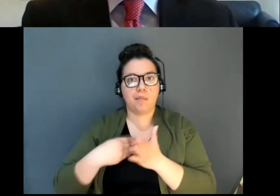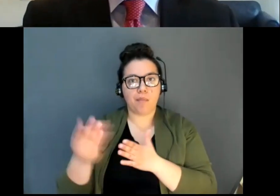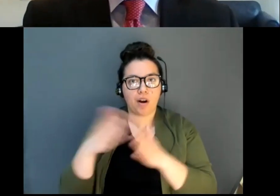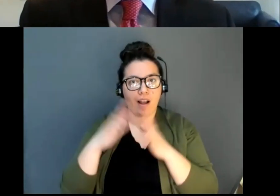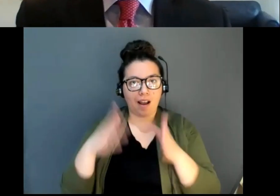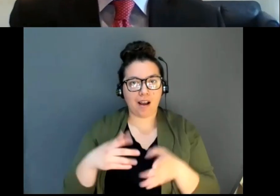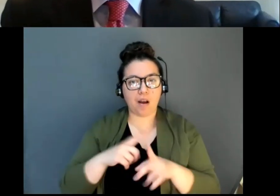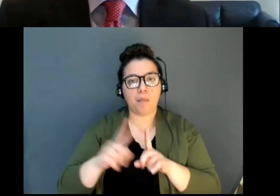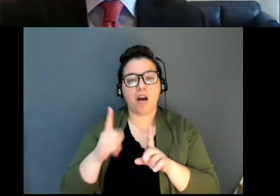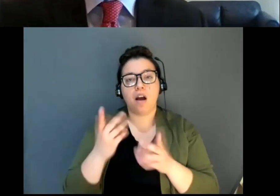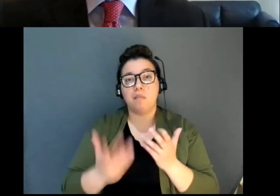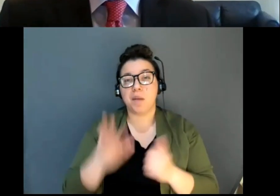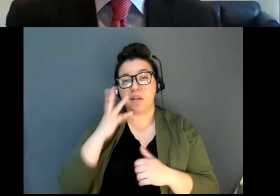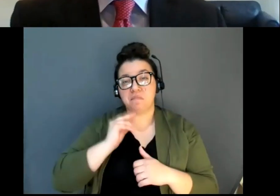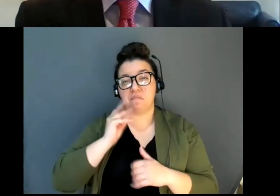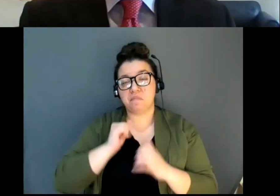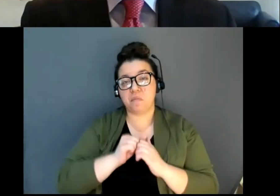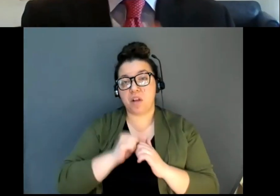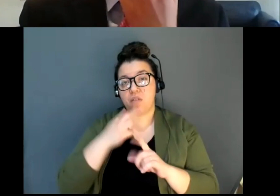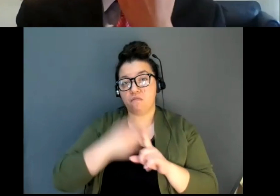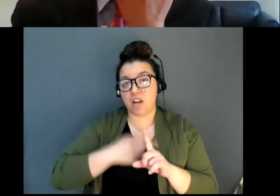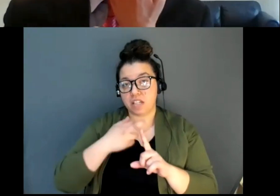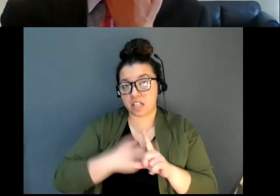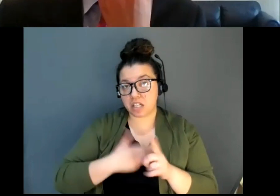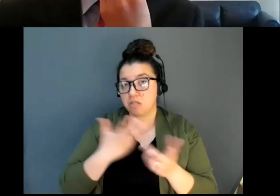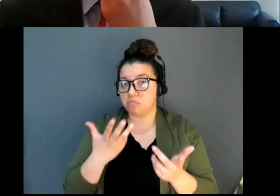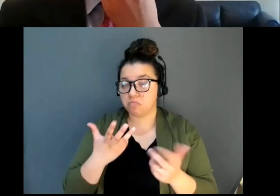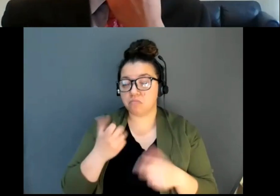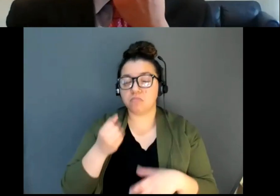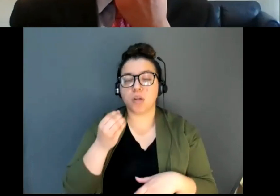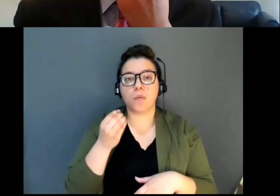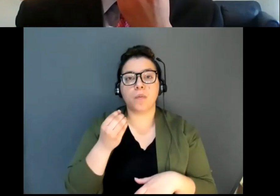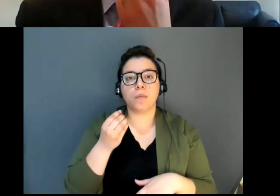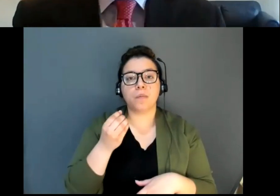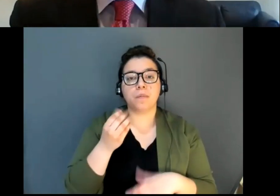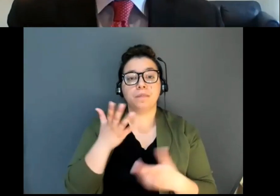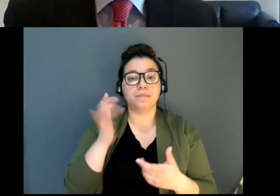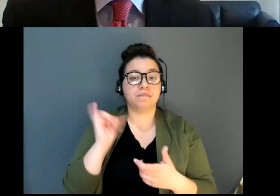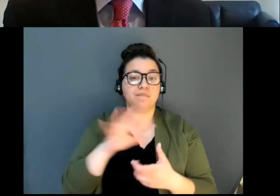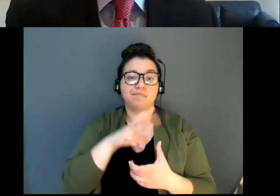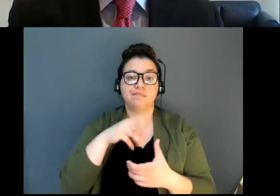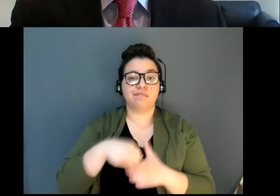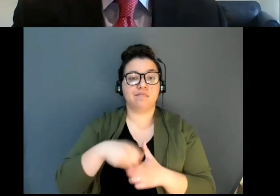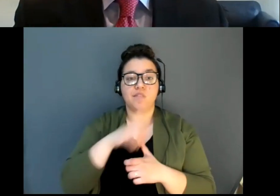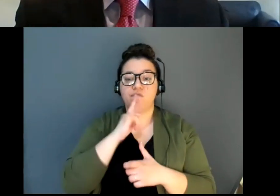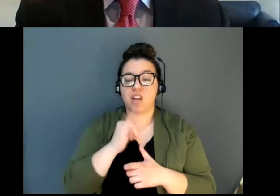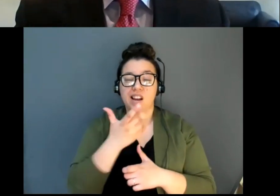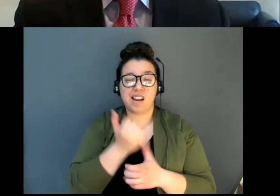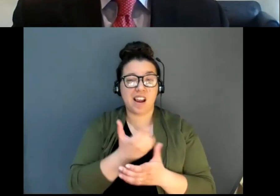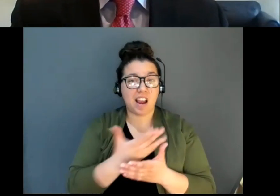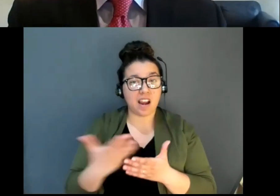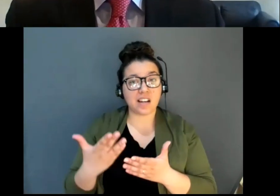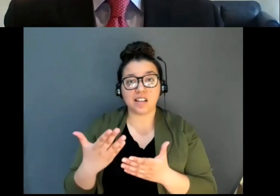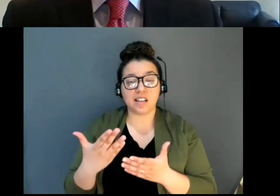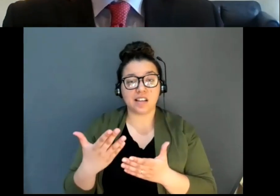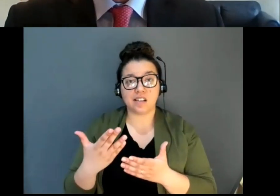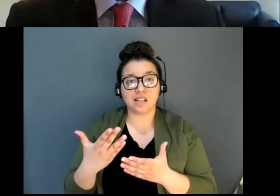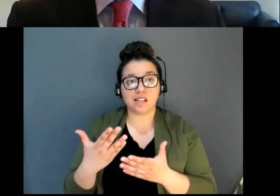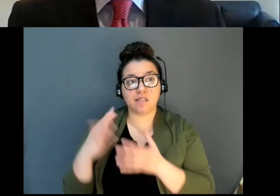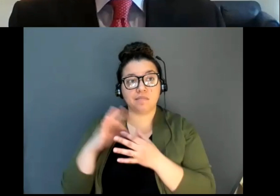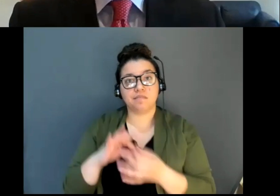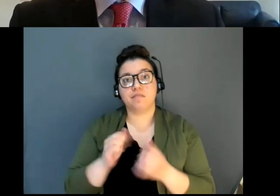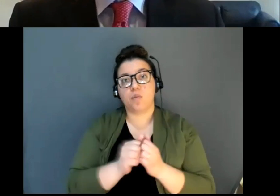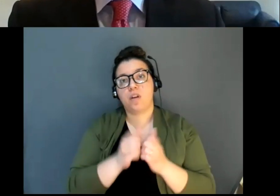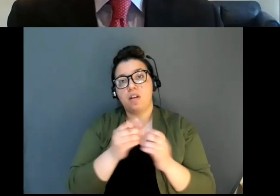more about renting. That might be familiar to you. But it entails really anything that has to do with property